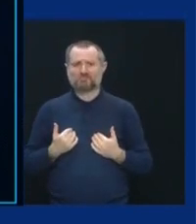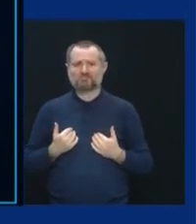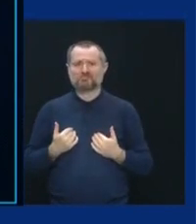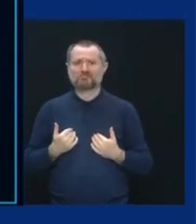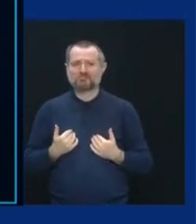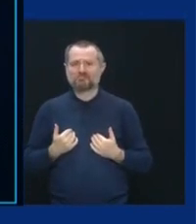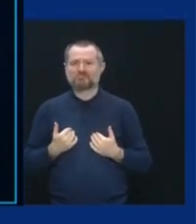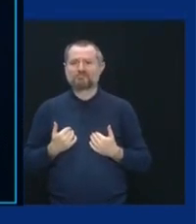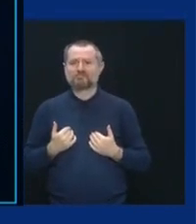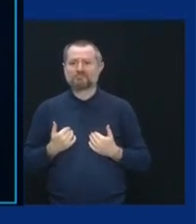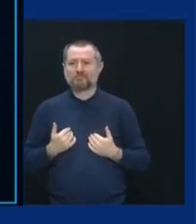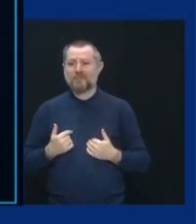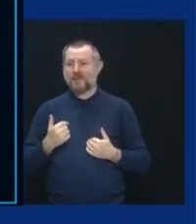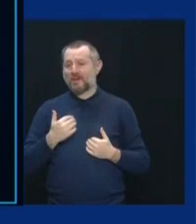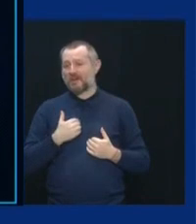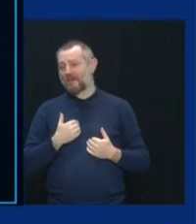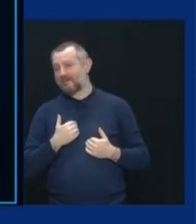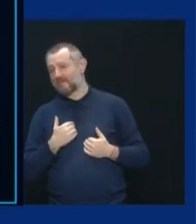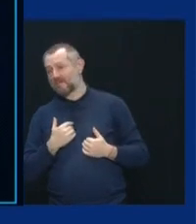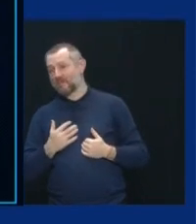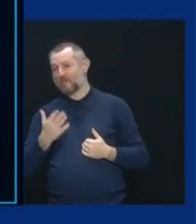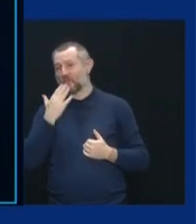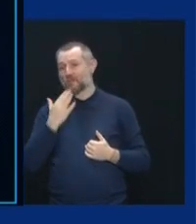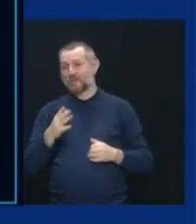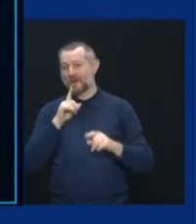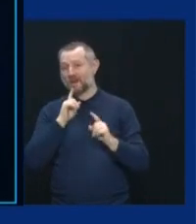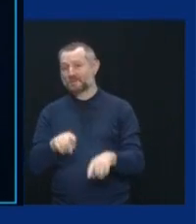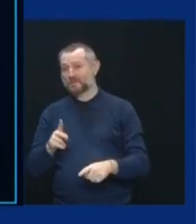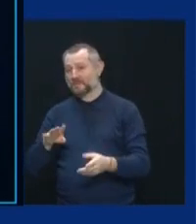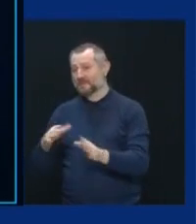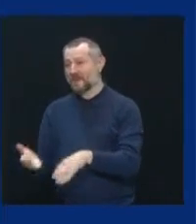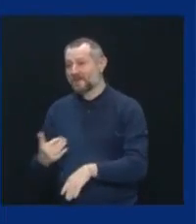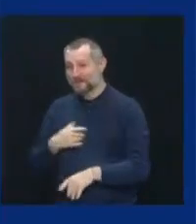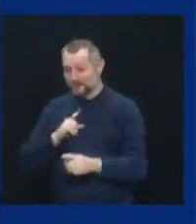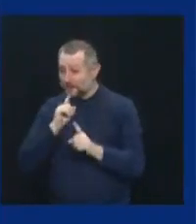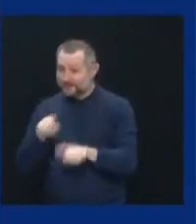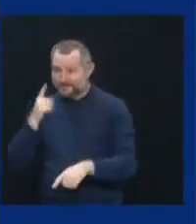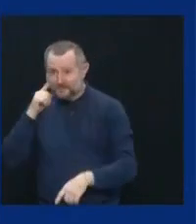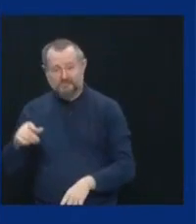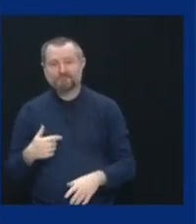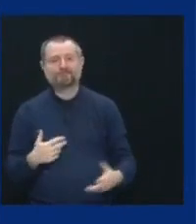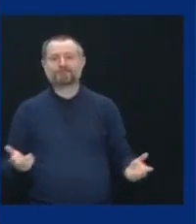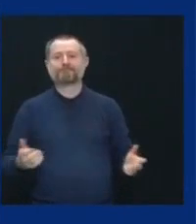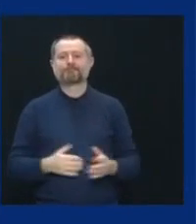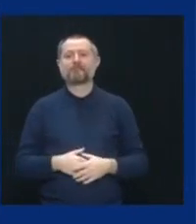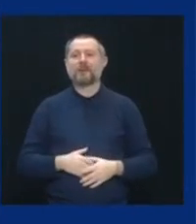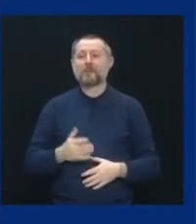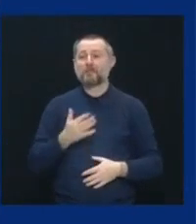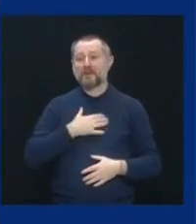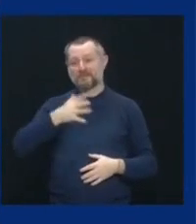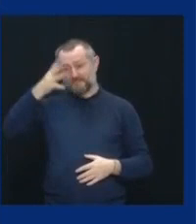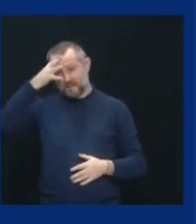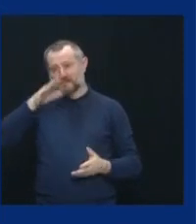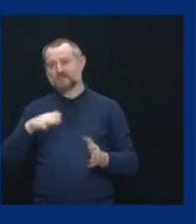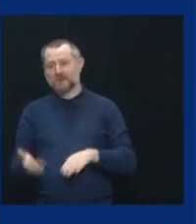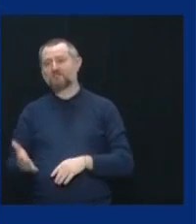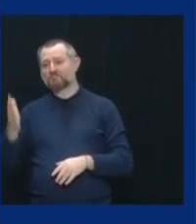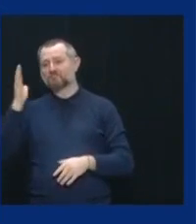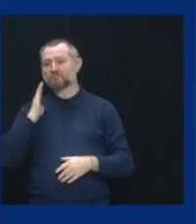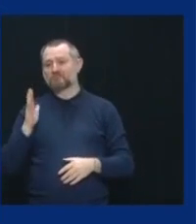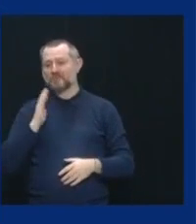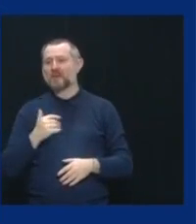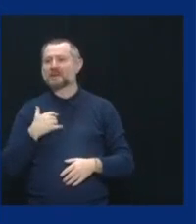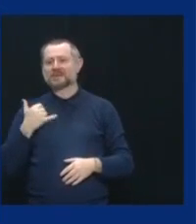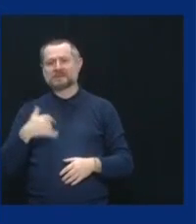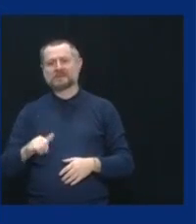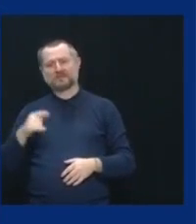There is no good answer when you lose a loved one. I lost my father years ago. I still go through it